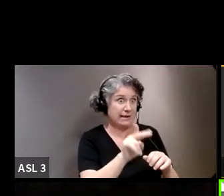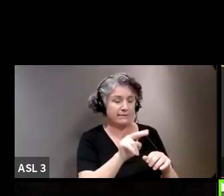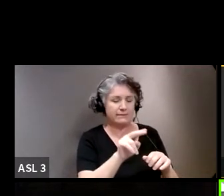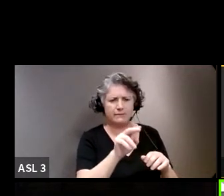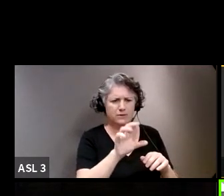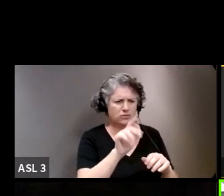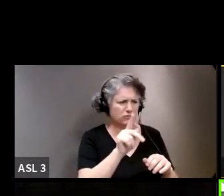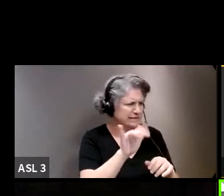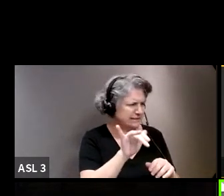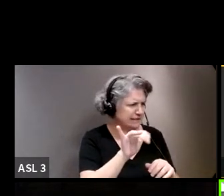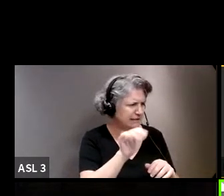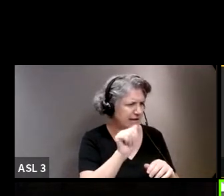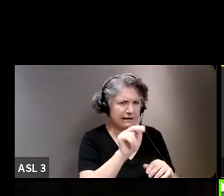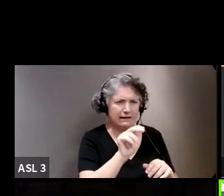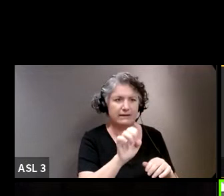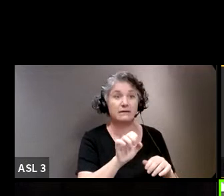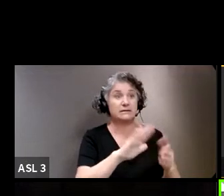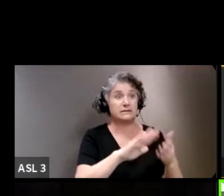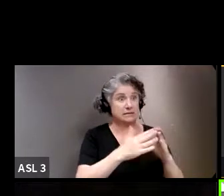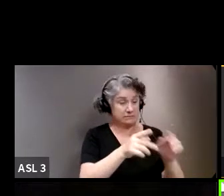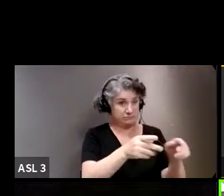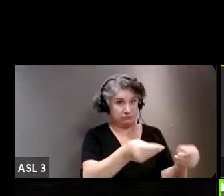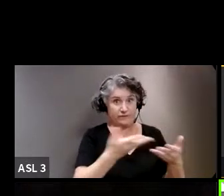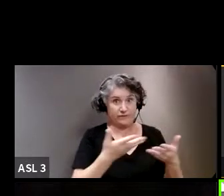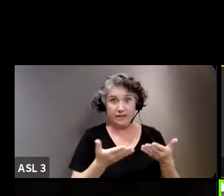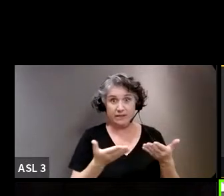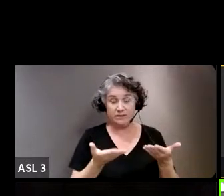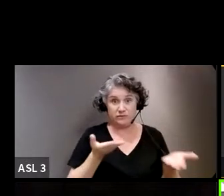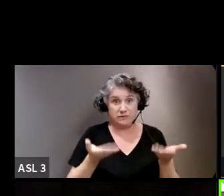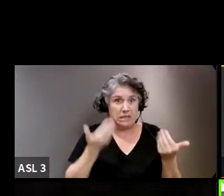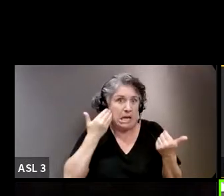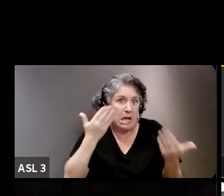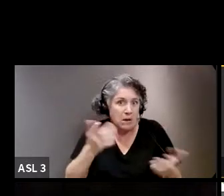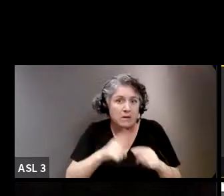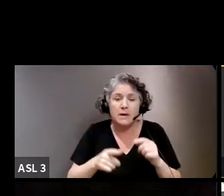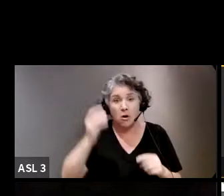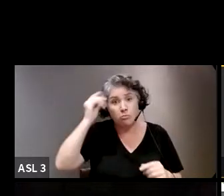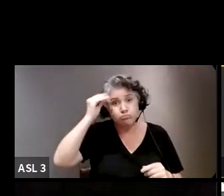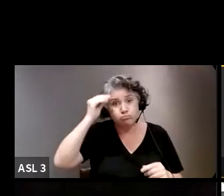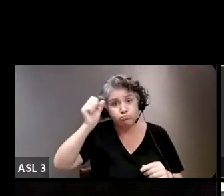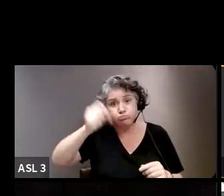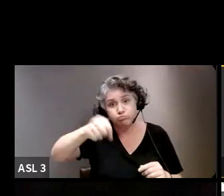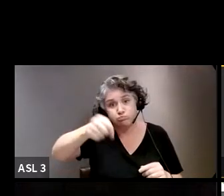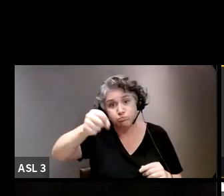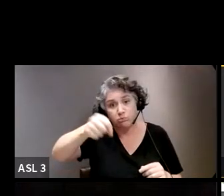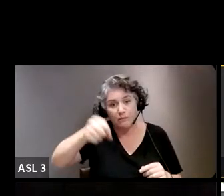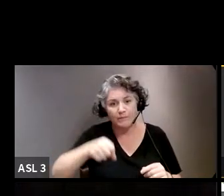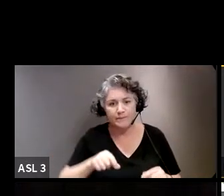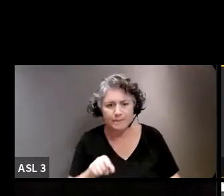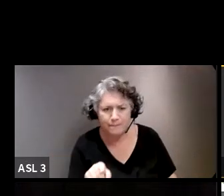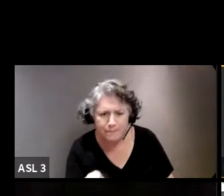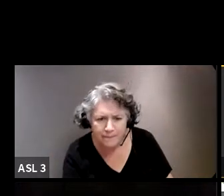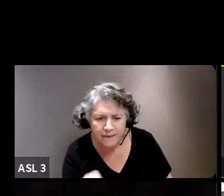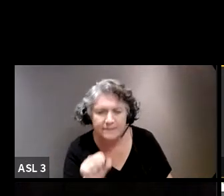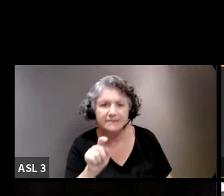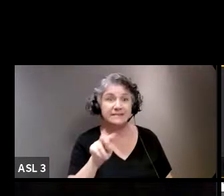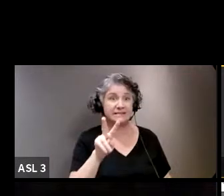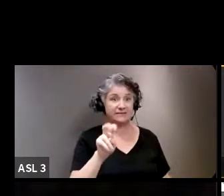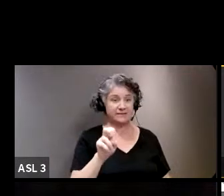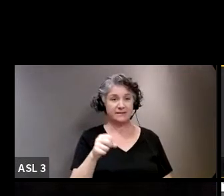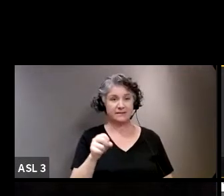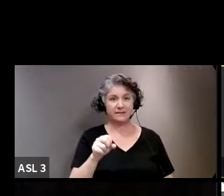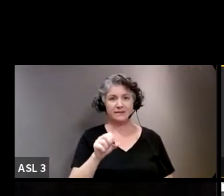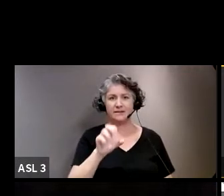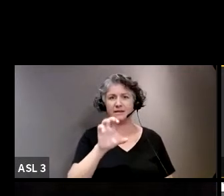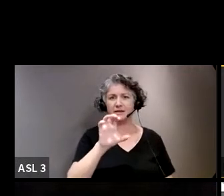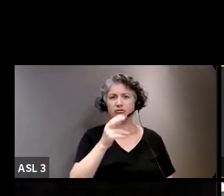whether or not the city could provide these services but we did consider it um yeah so thanks for that chief and i don't see cristiano